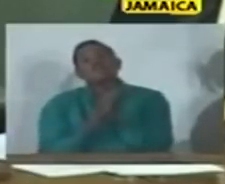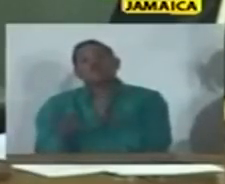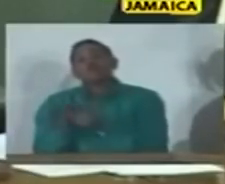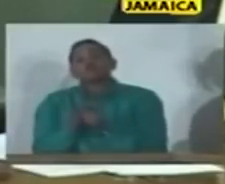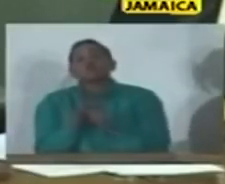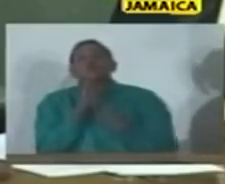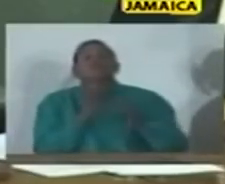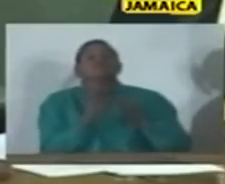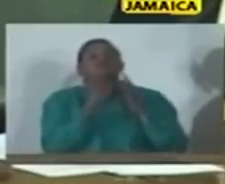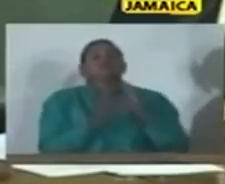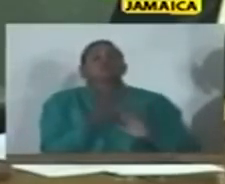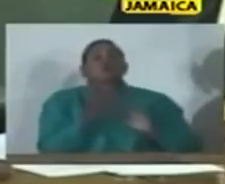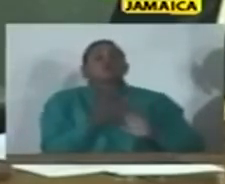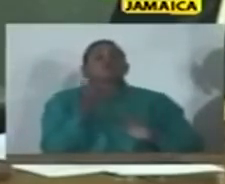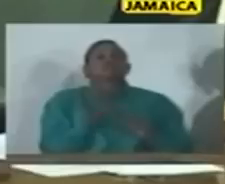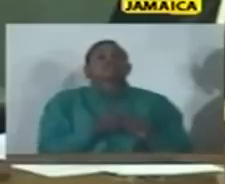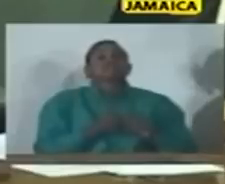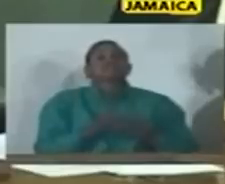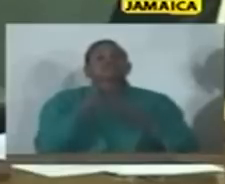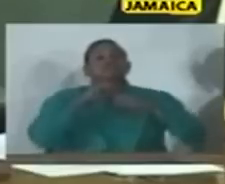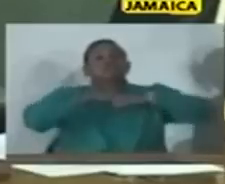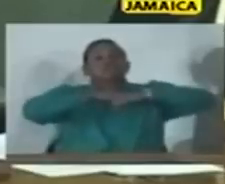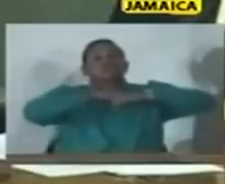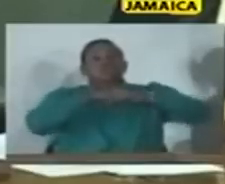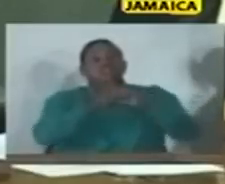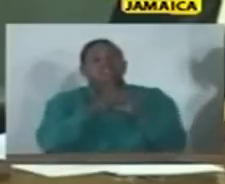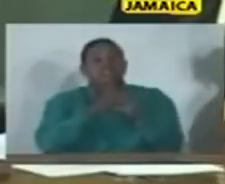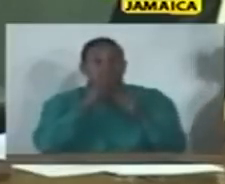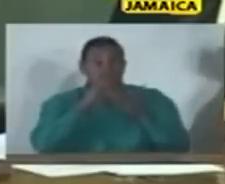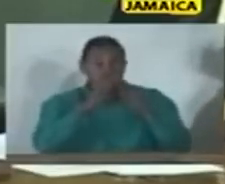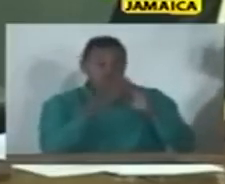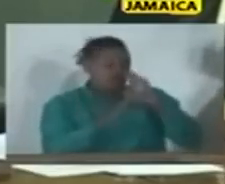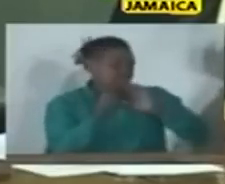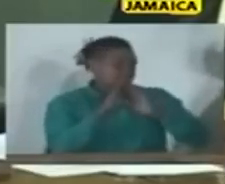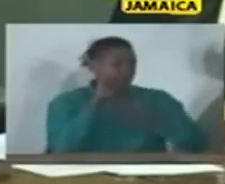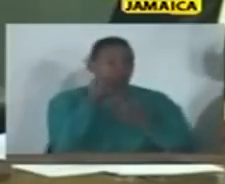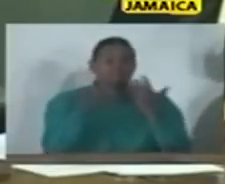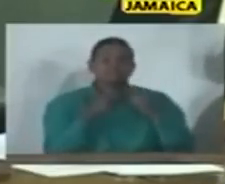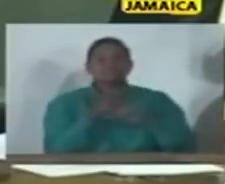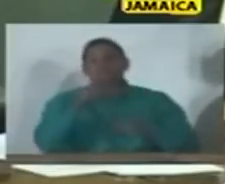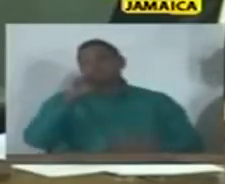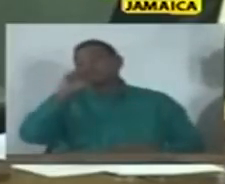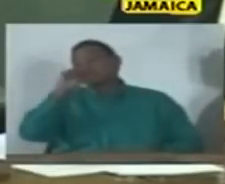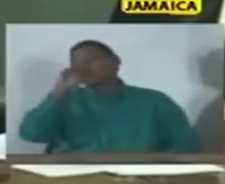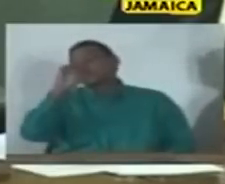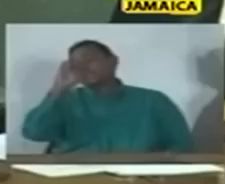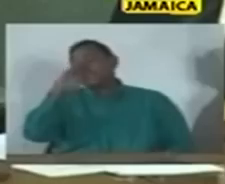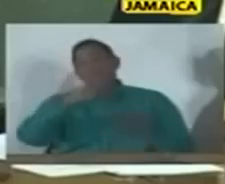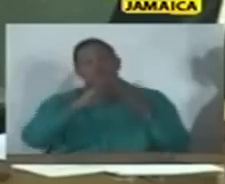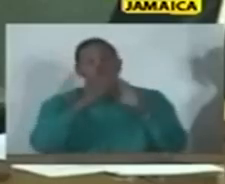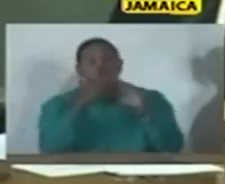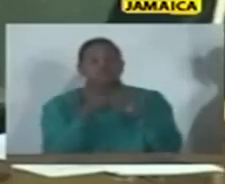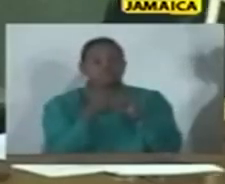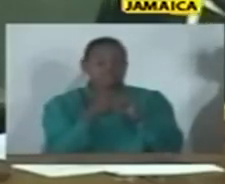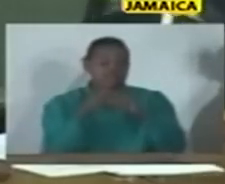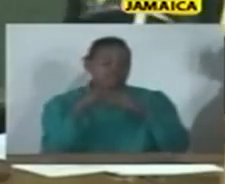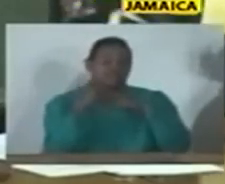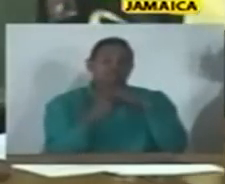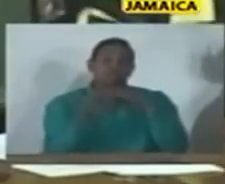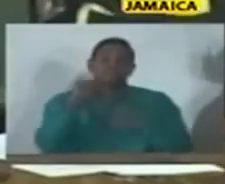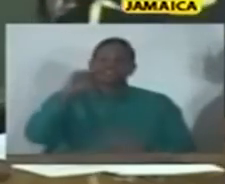special operations, special security and community development measures, the Mount Salem community and environs in the parish of St. James